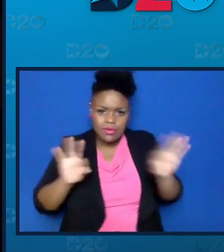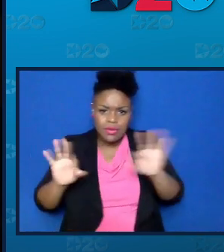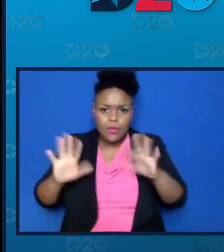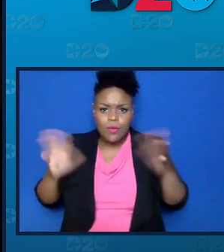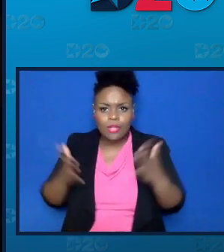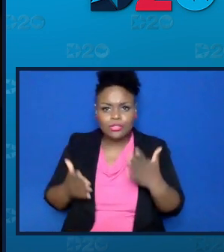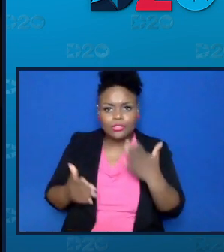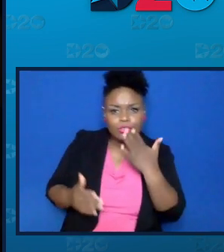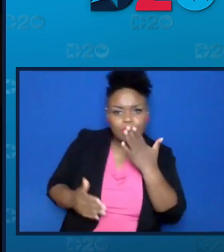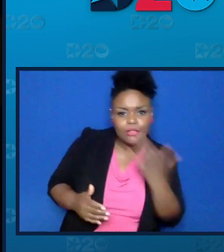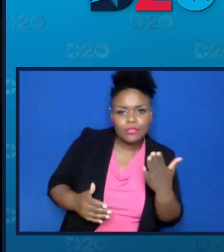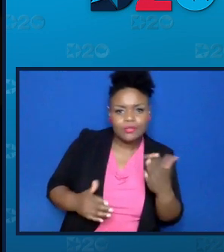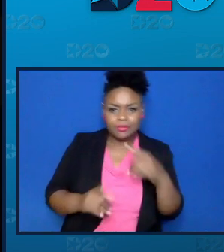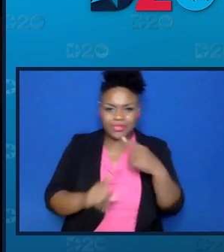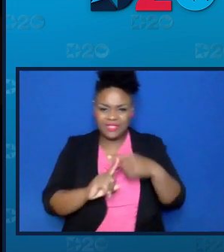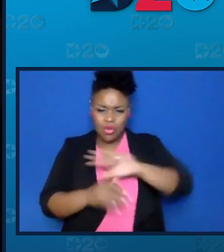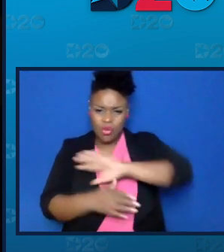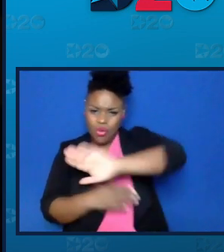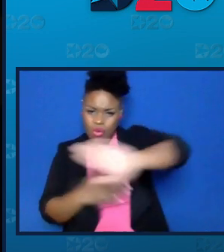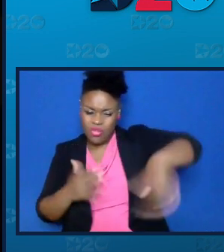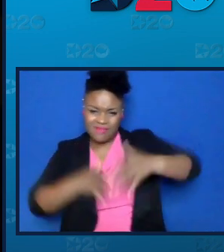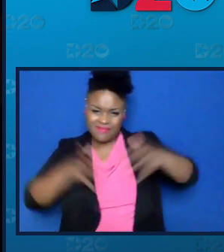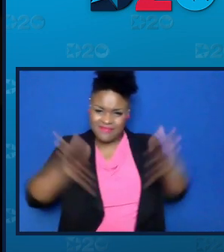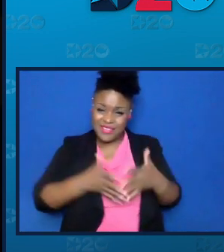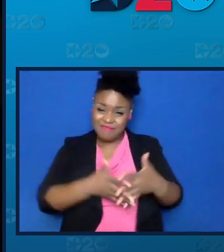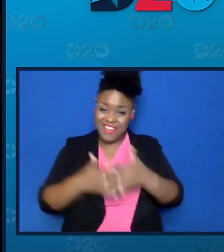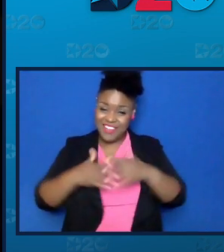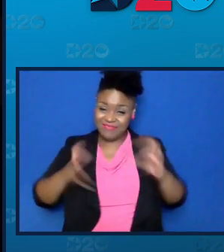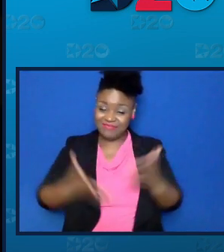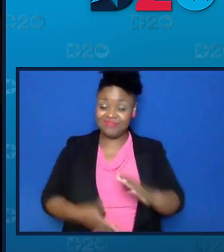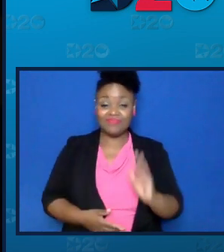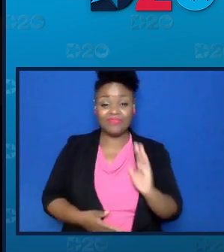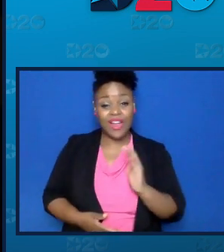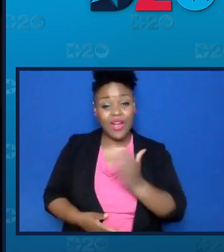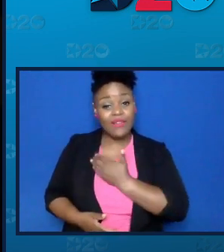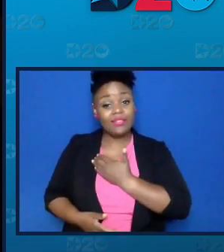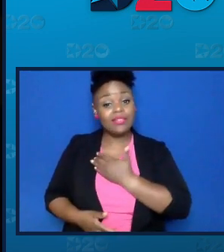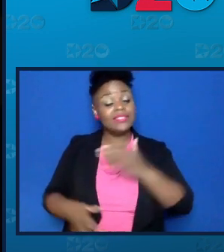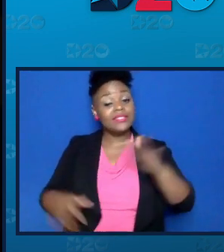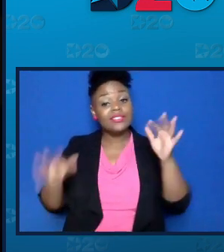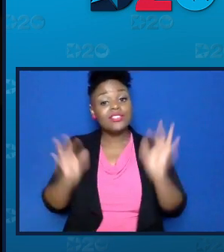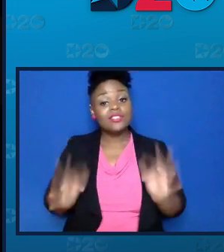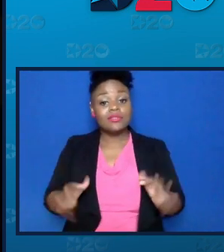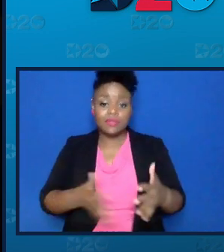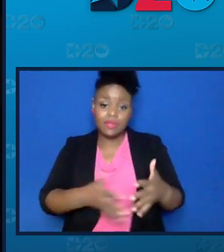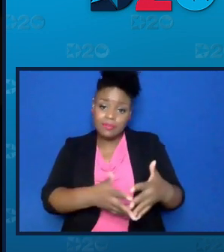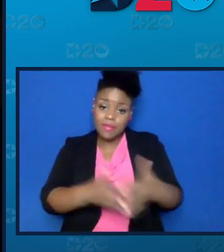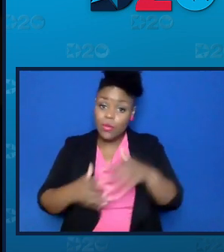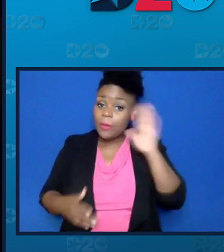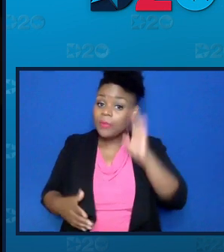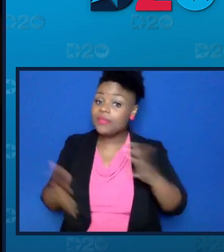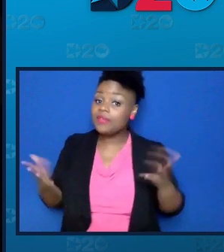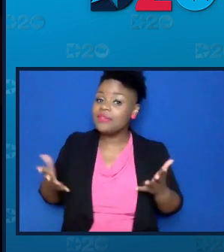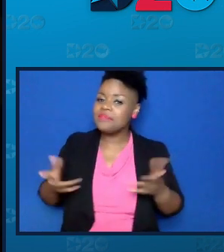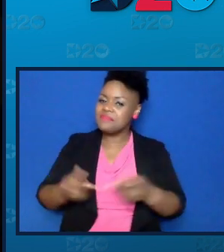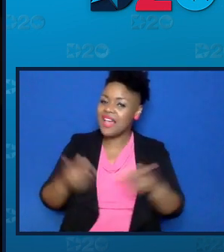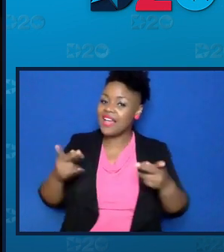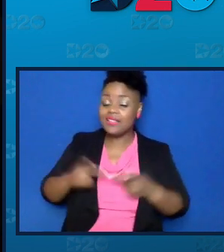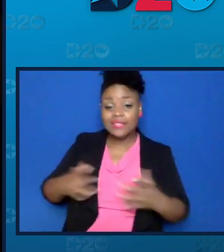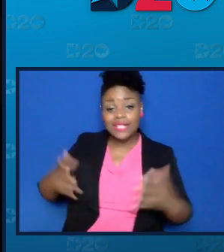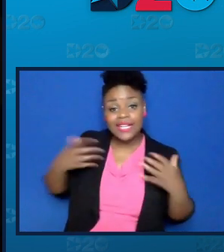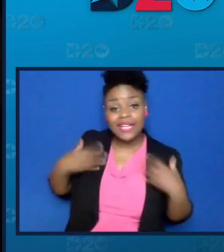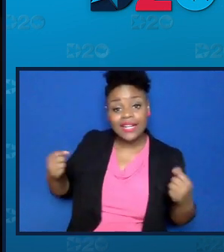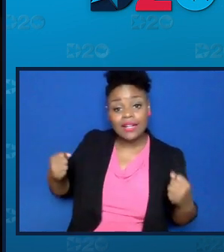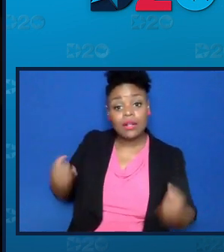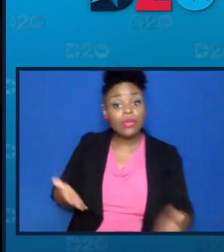It's up to us. Will America be a place where faith is about healing and not exclusion? Can we become a country